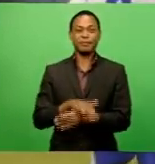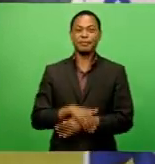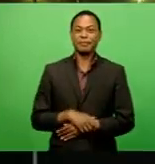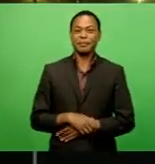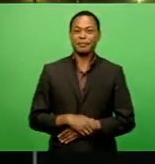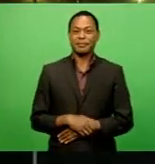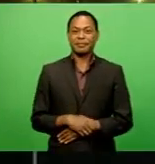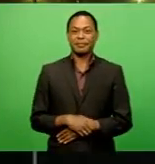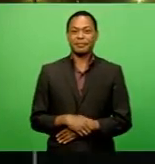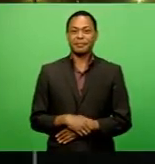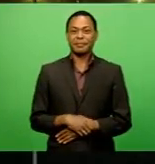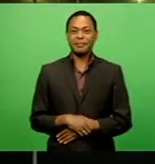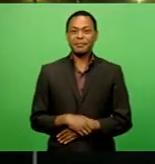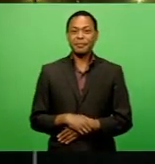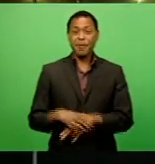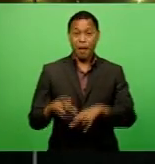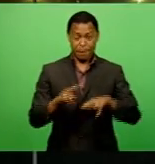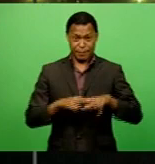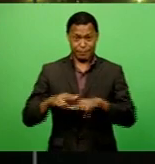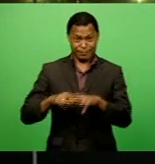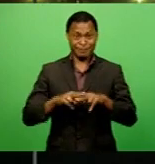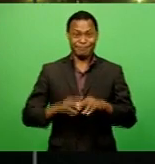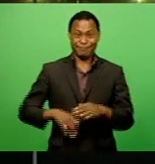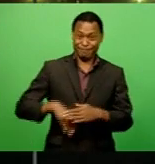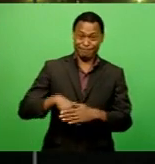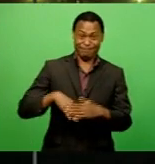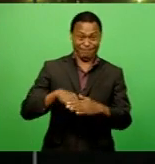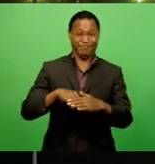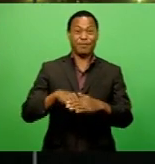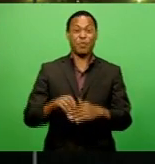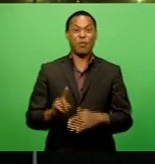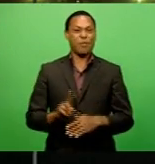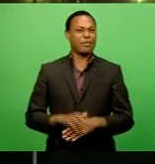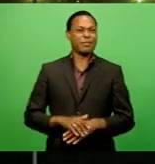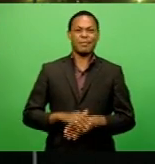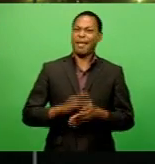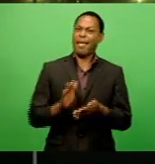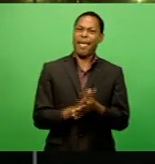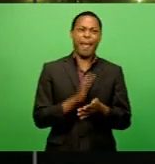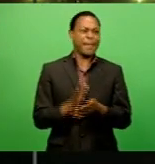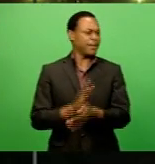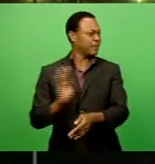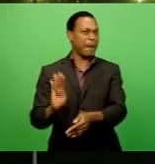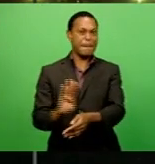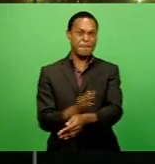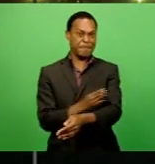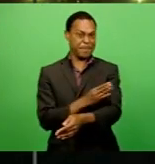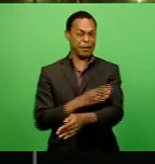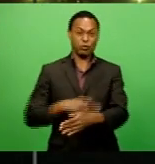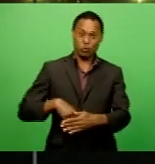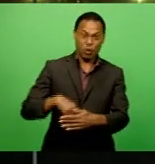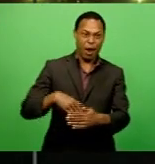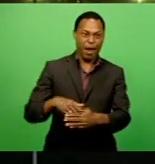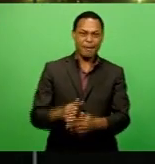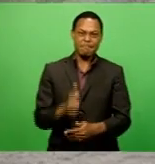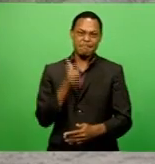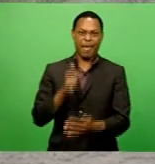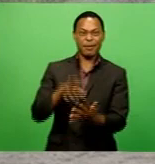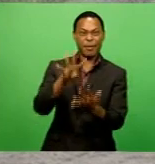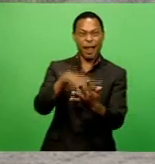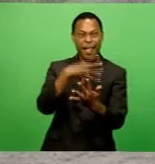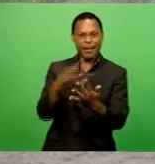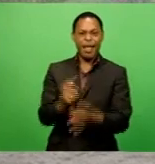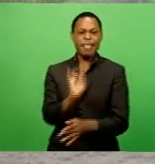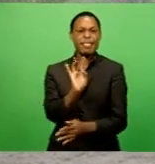Sports. The Fiji Football Association is glad that beach soccer is back on the calendar. 10 teams